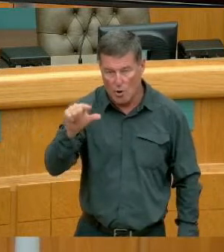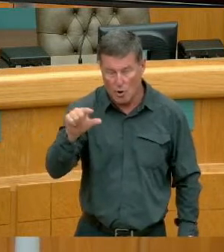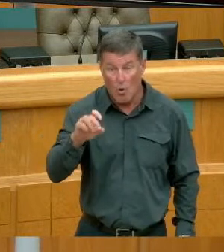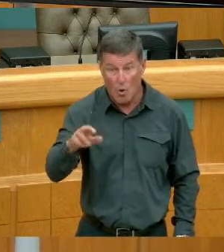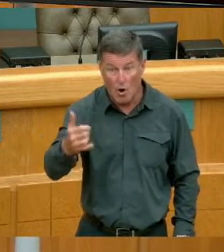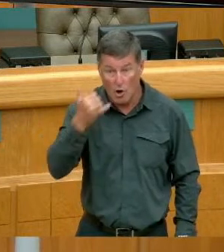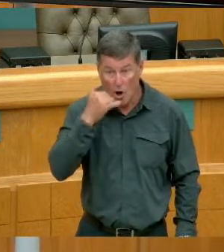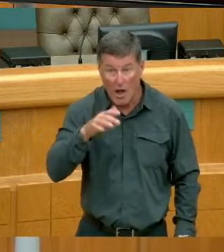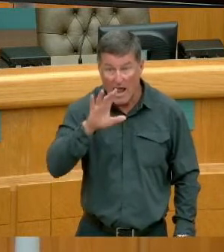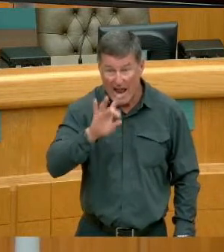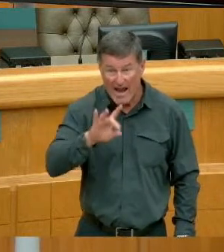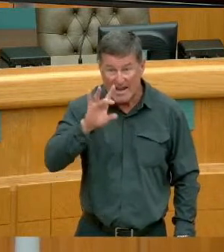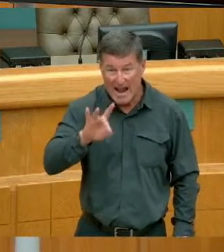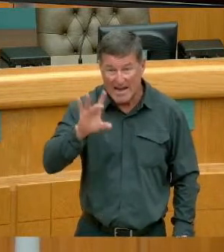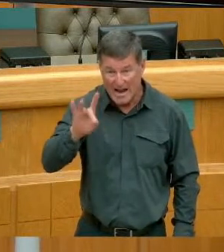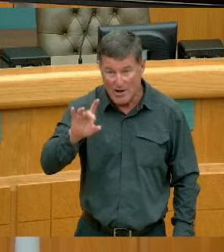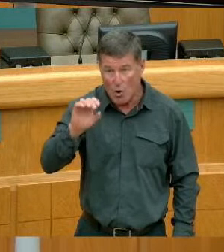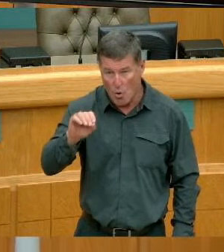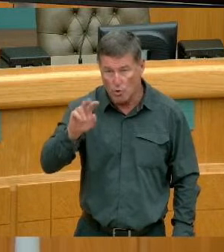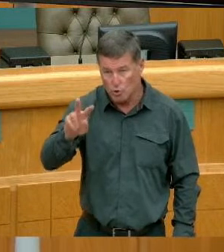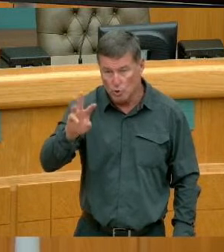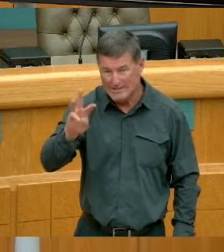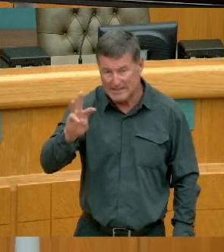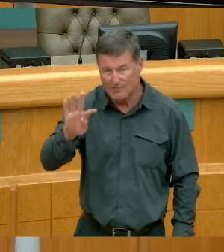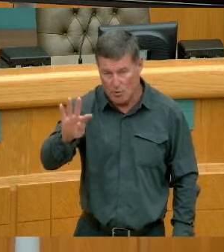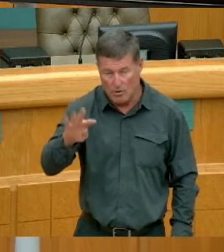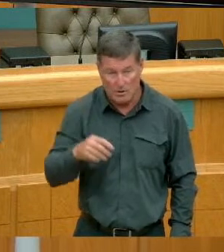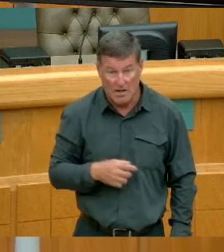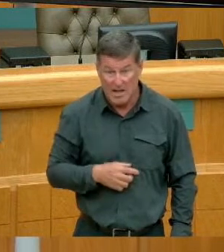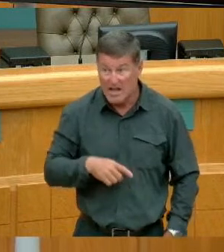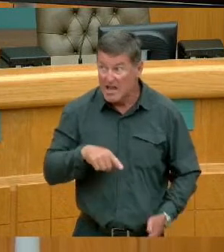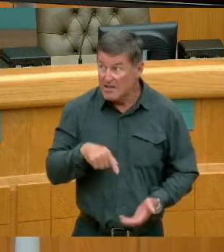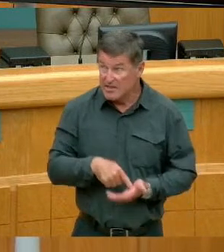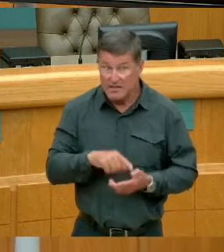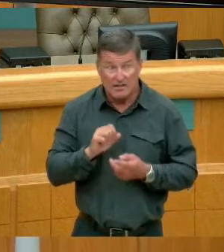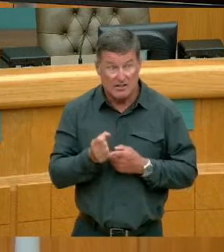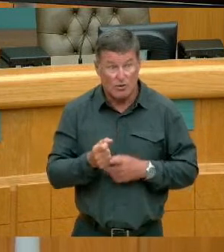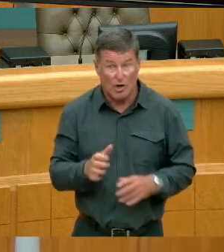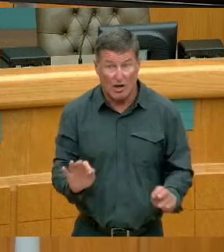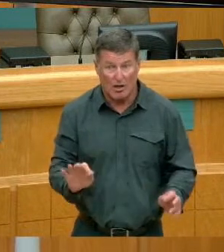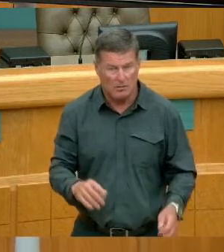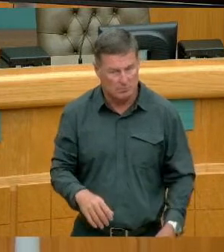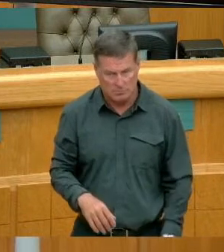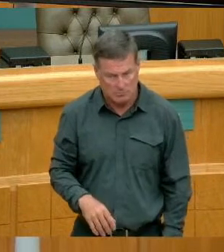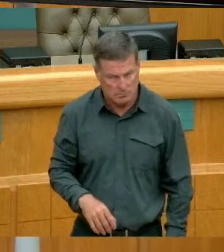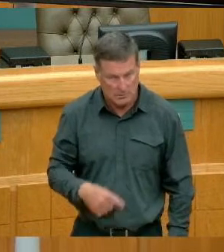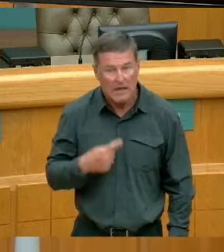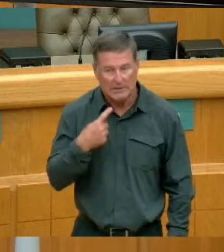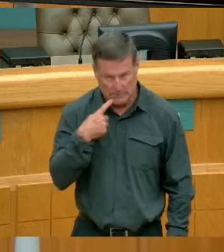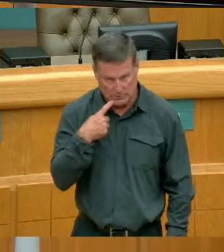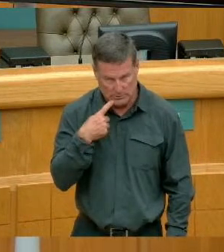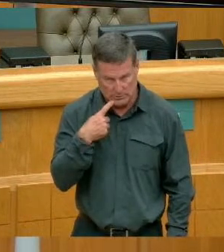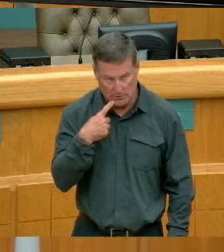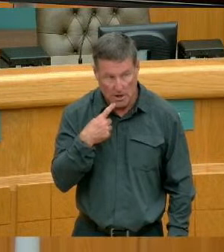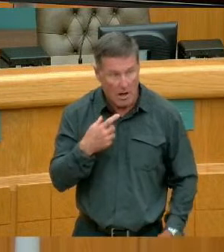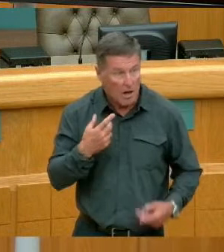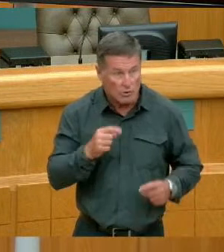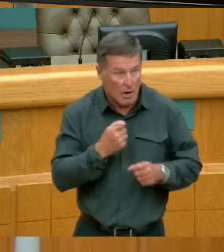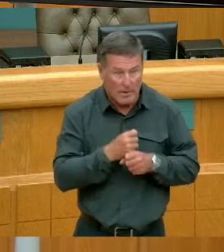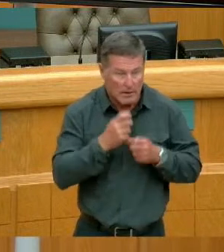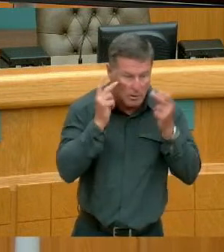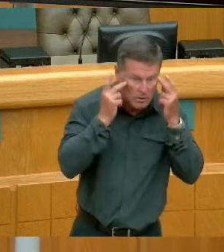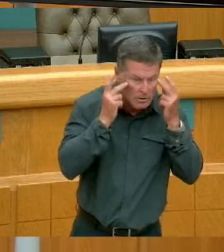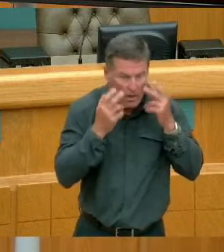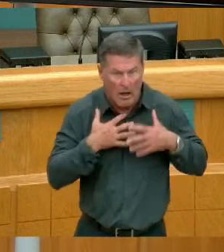888-0264. Again, the situation is quite serious, and it's not meant to inspire fear or